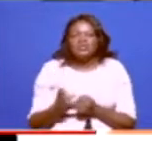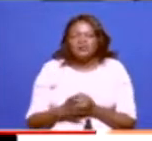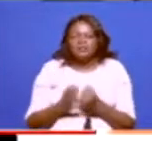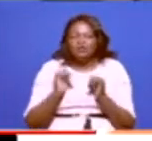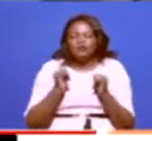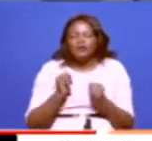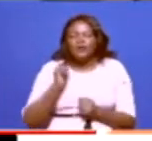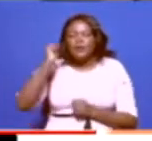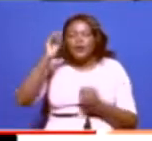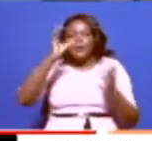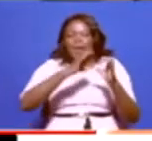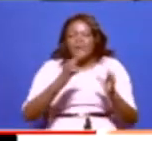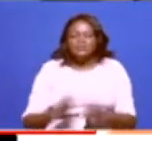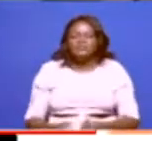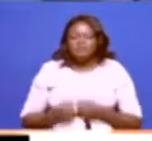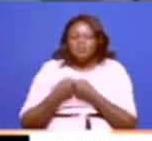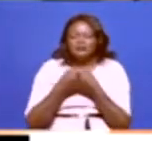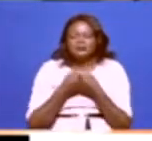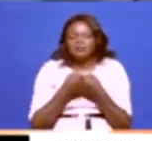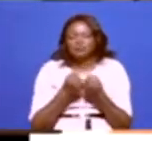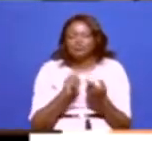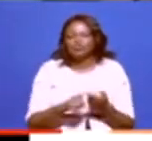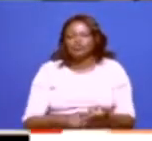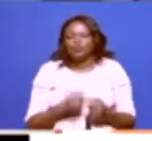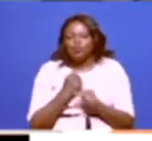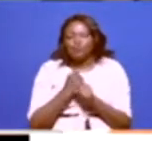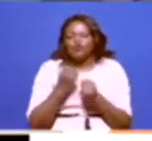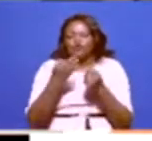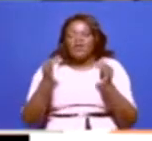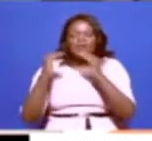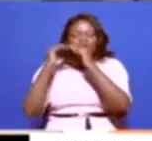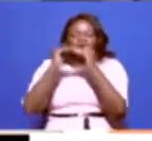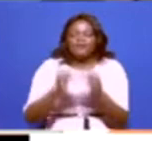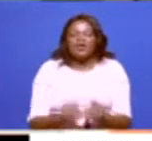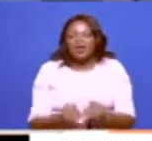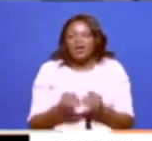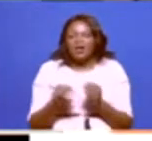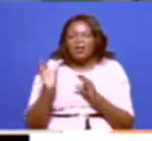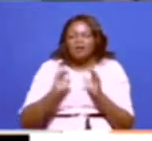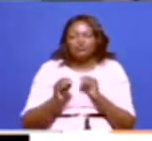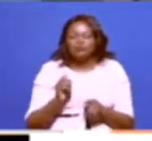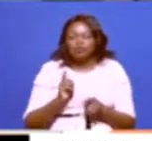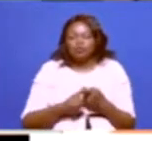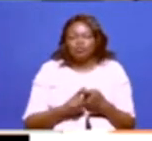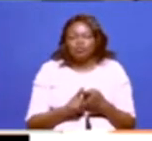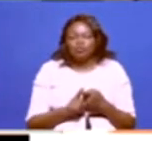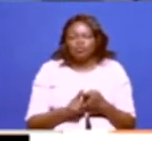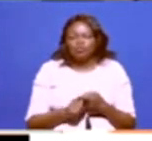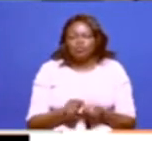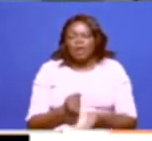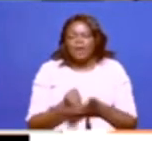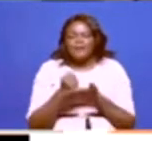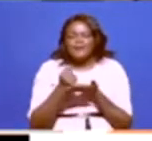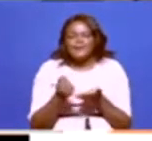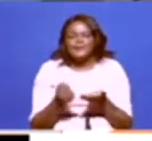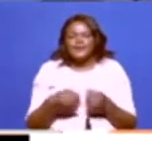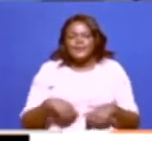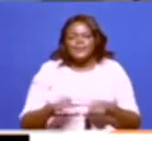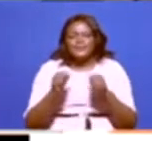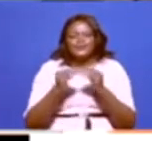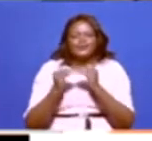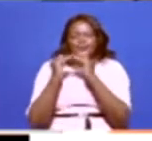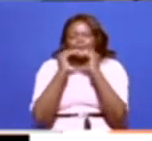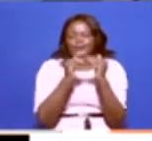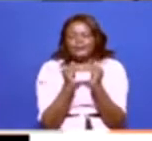Political parties have been challenged to conduct free and fair primaries to help uphold democracy